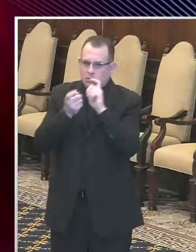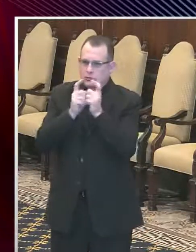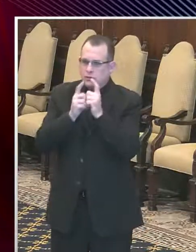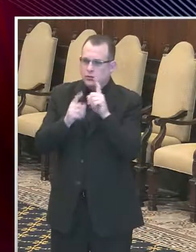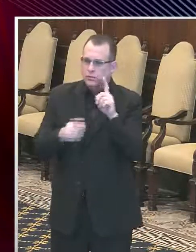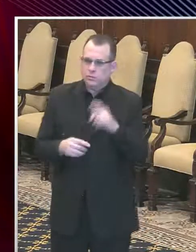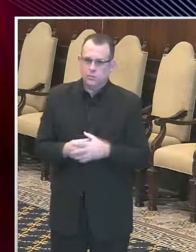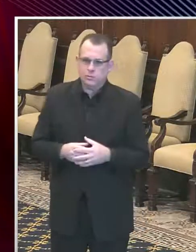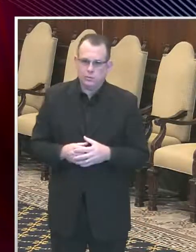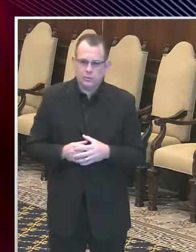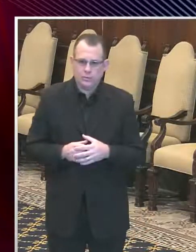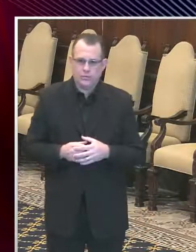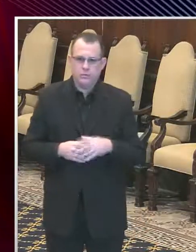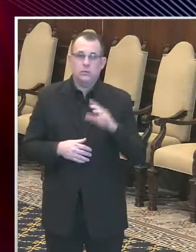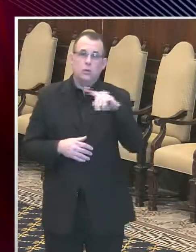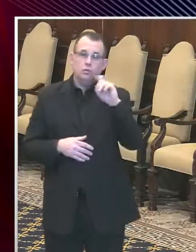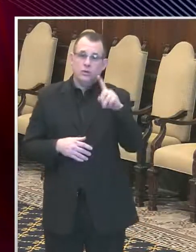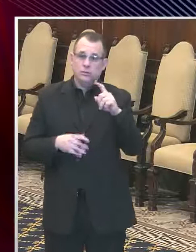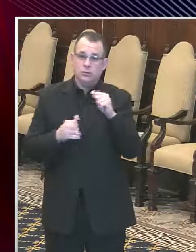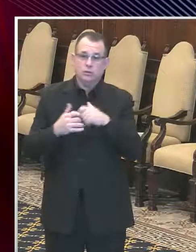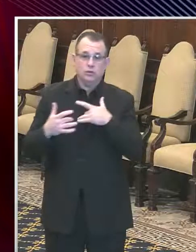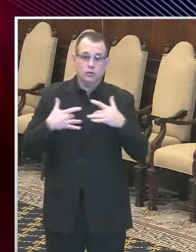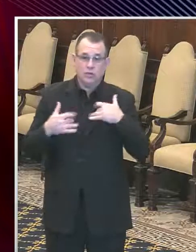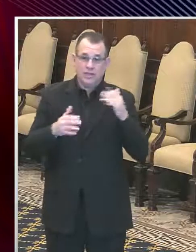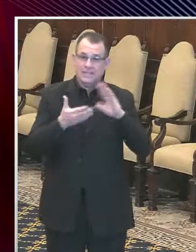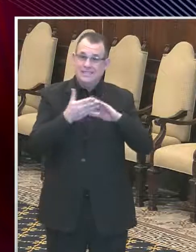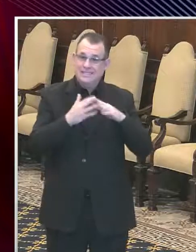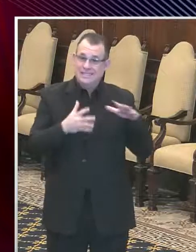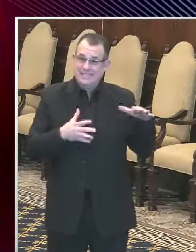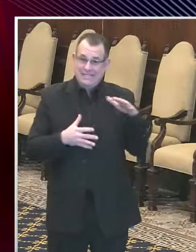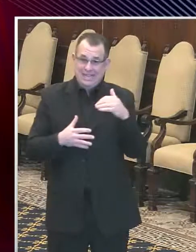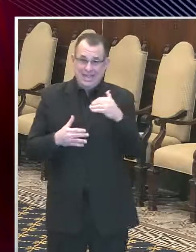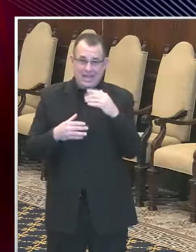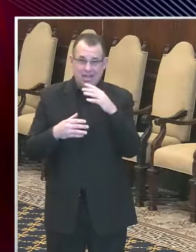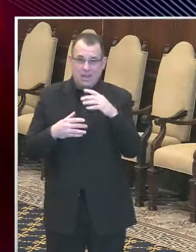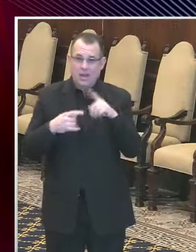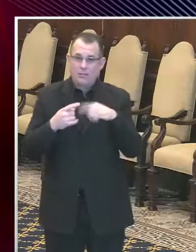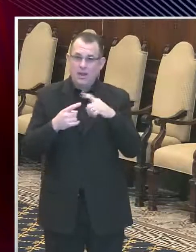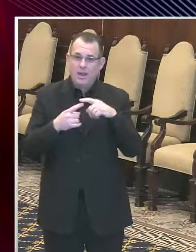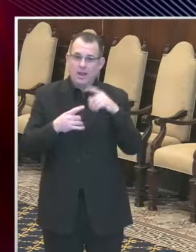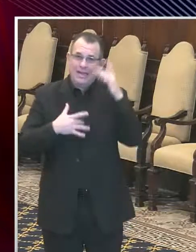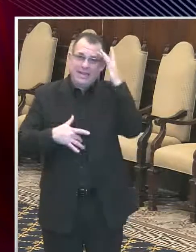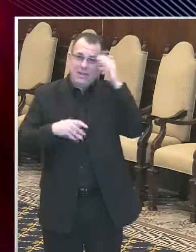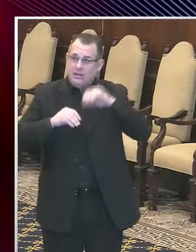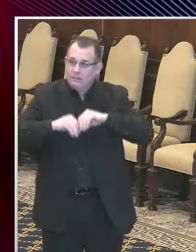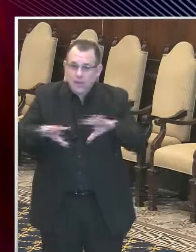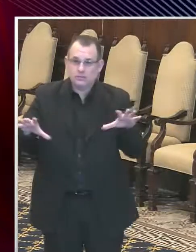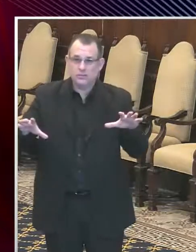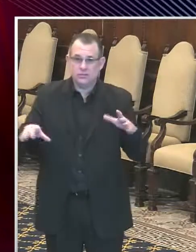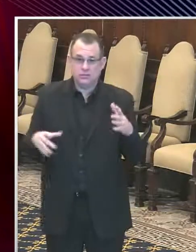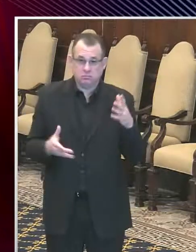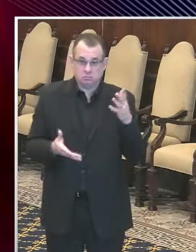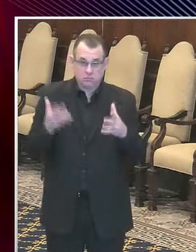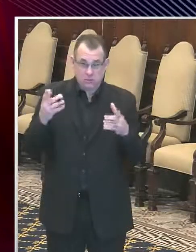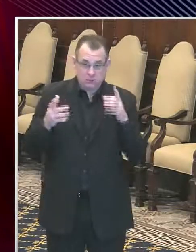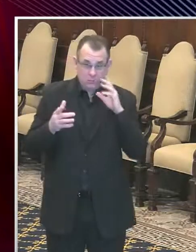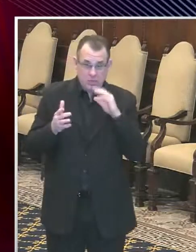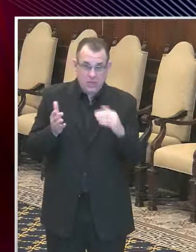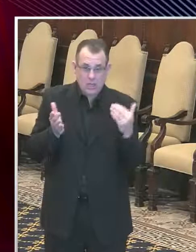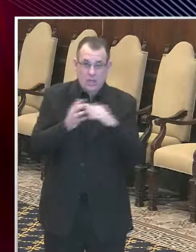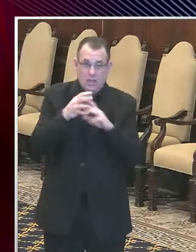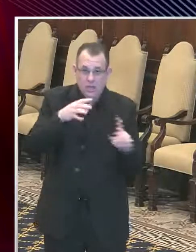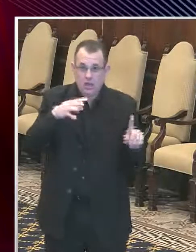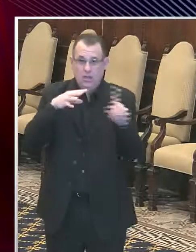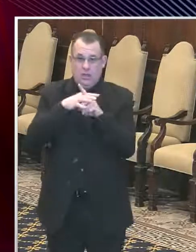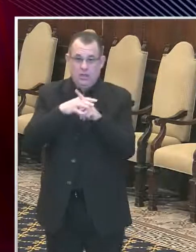has to deal with concern that the city may have about the fact that the virus could resurge or reattack in a worse